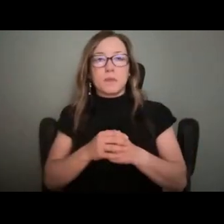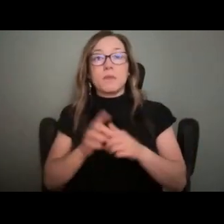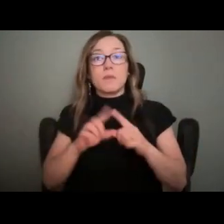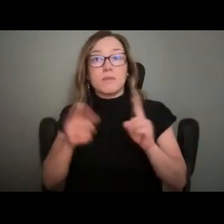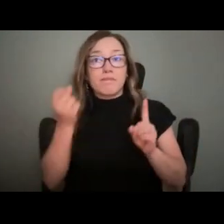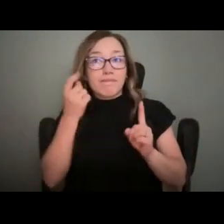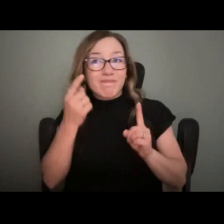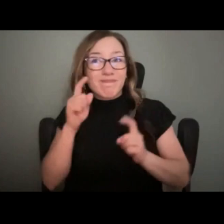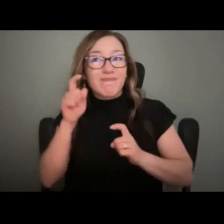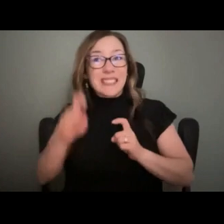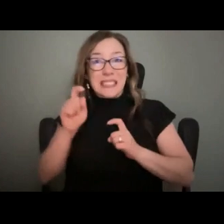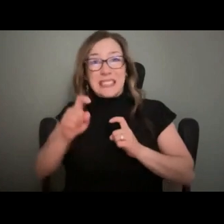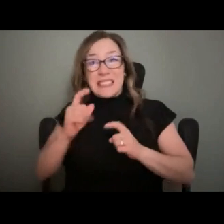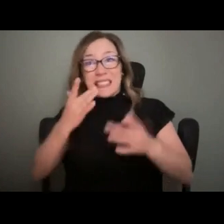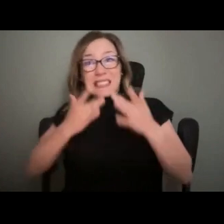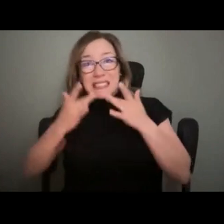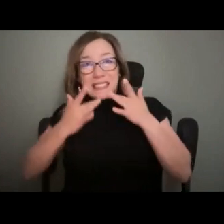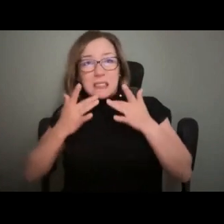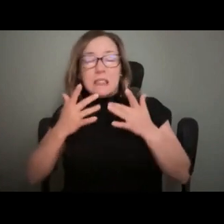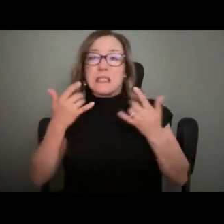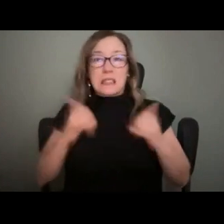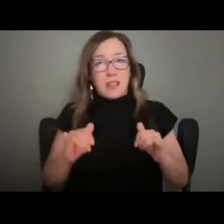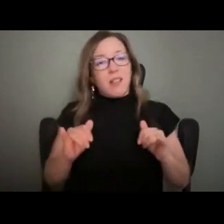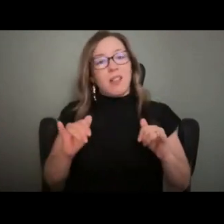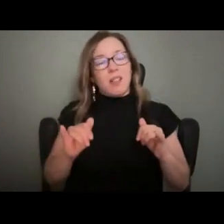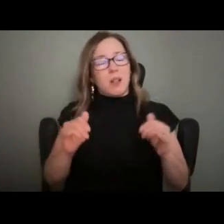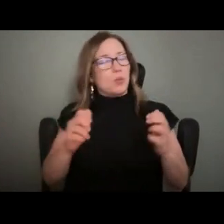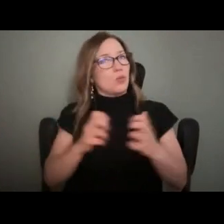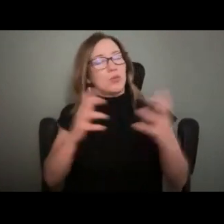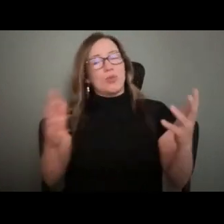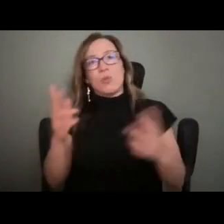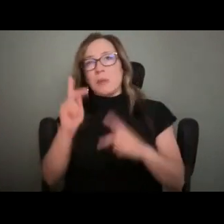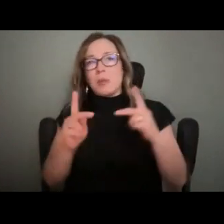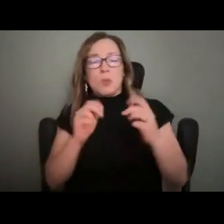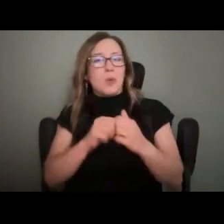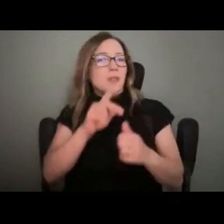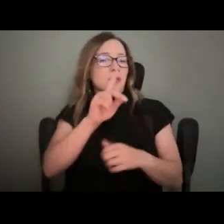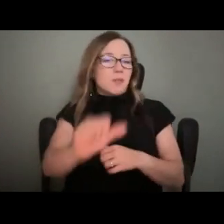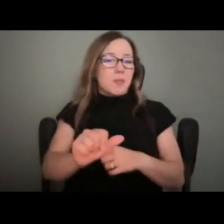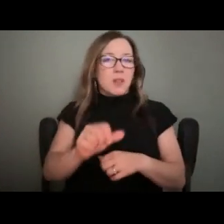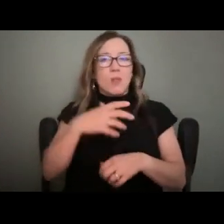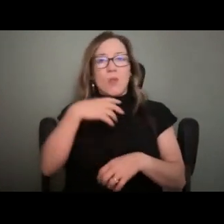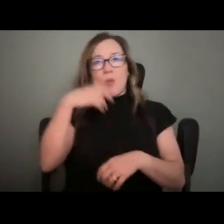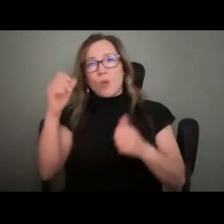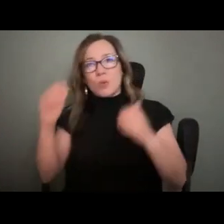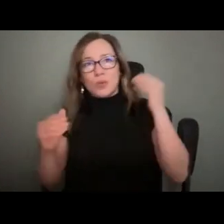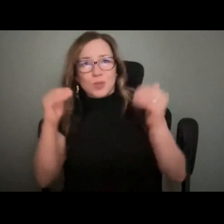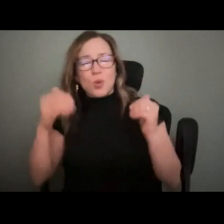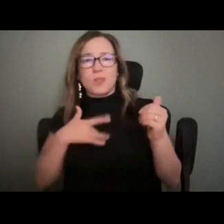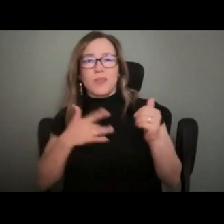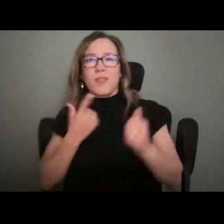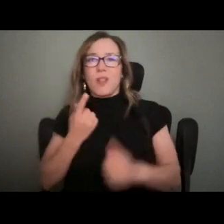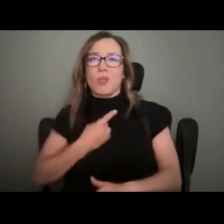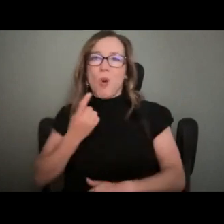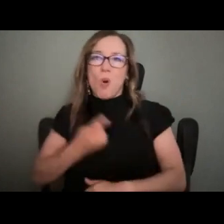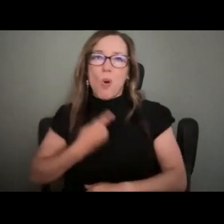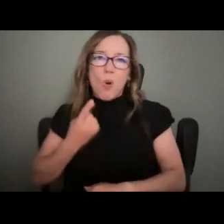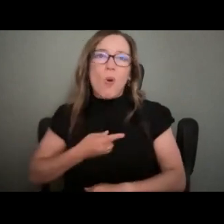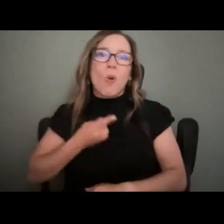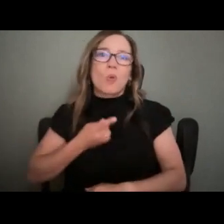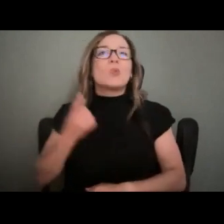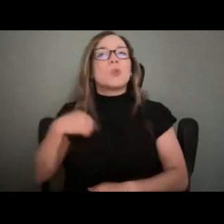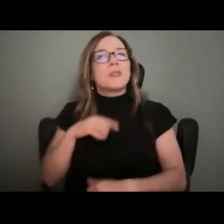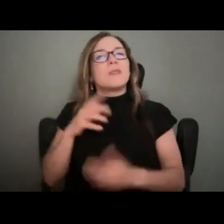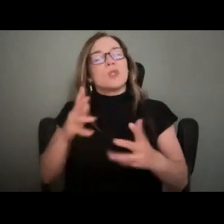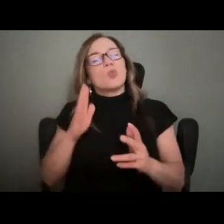communities is still great. Too many people with disabilities and older adults feel lonely, and we know there